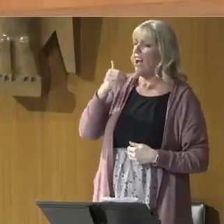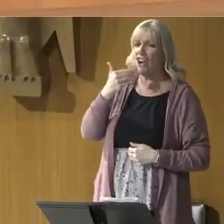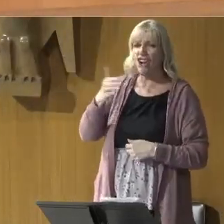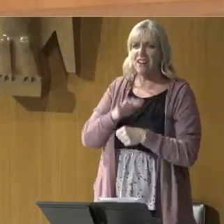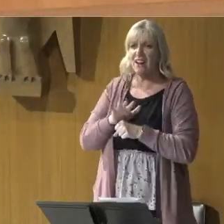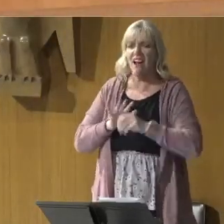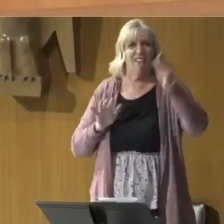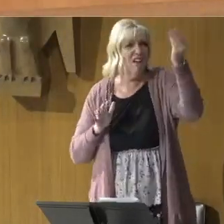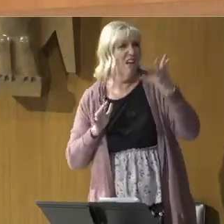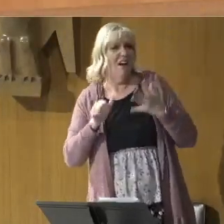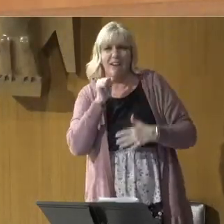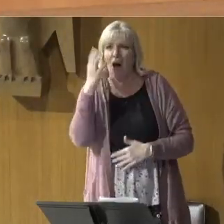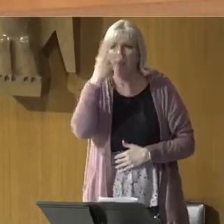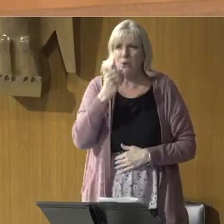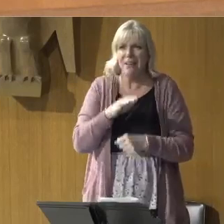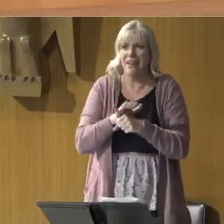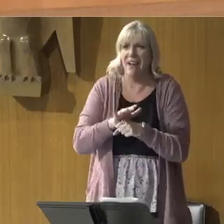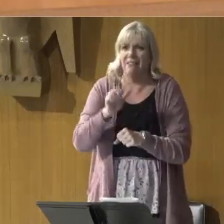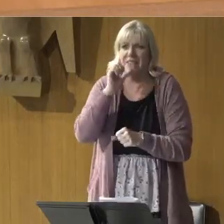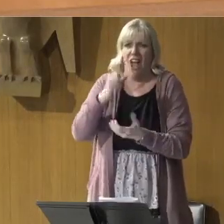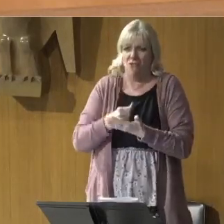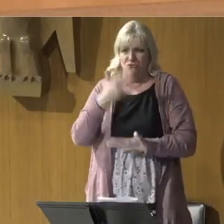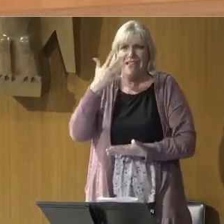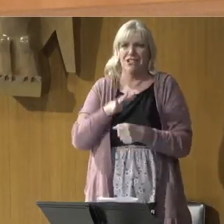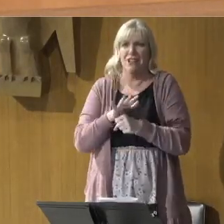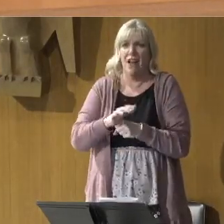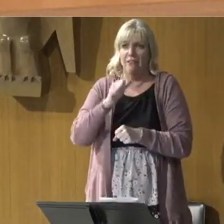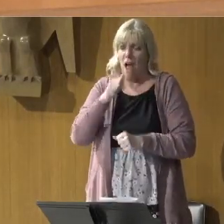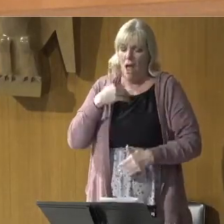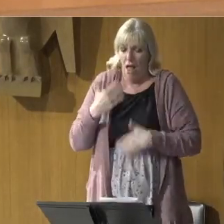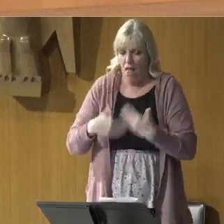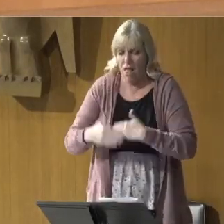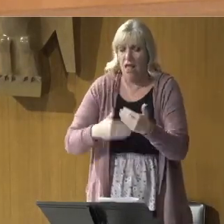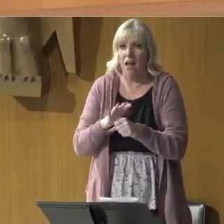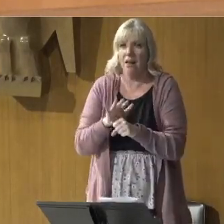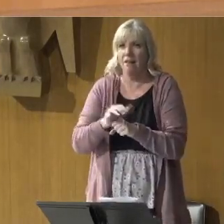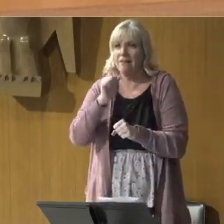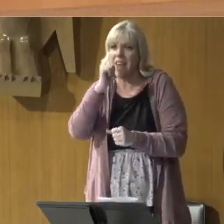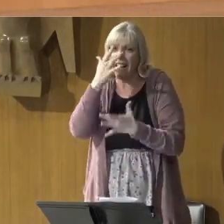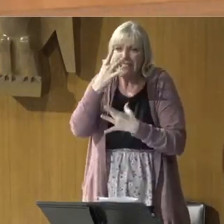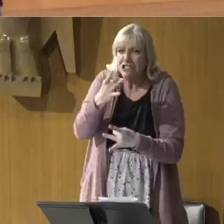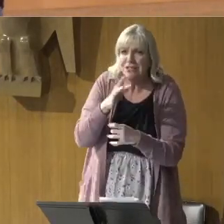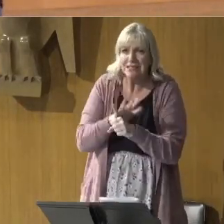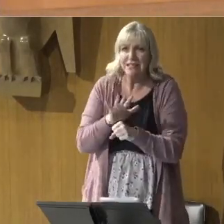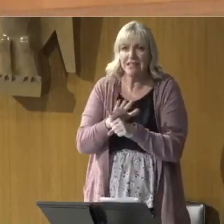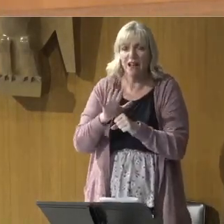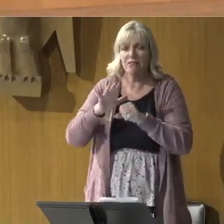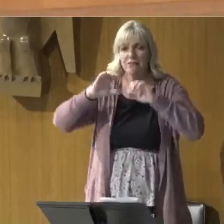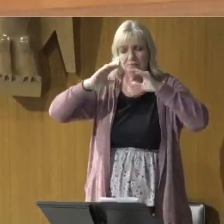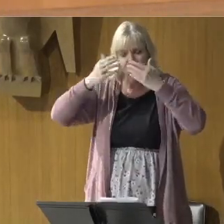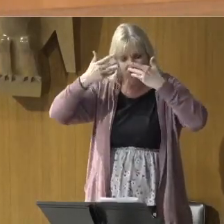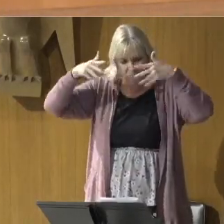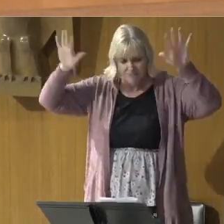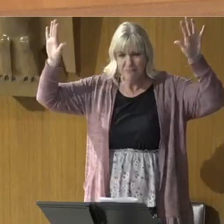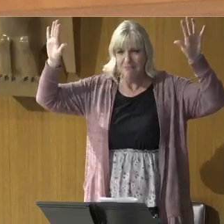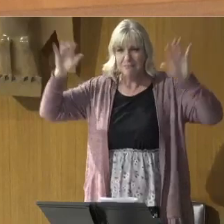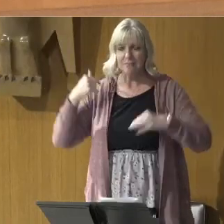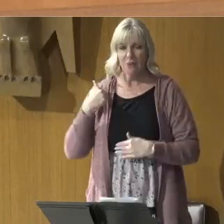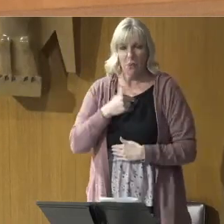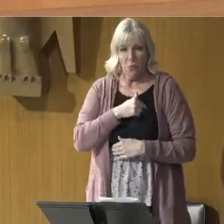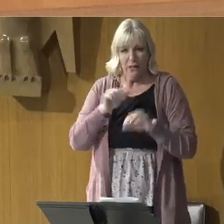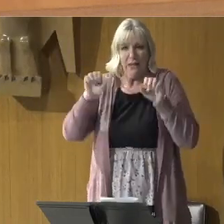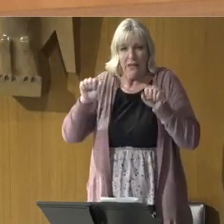or not pretty enough or not wealthy enough or not productive enough or not interesting enough. We will